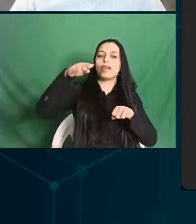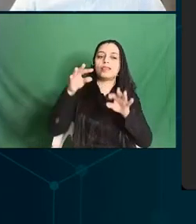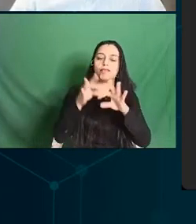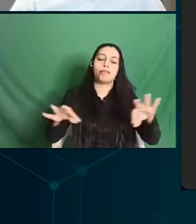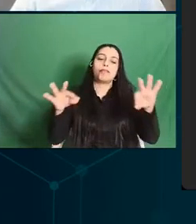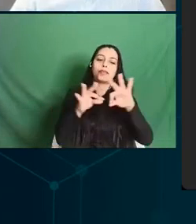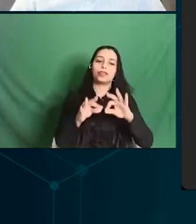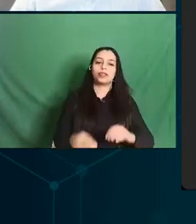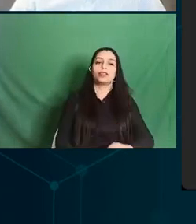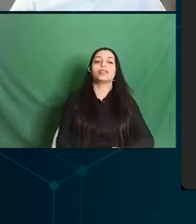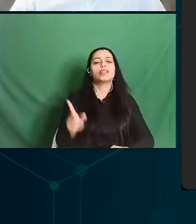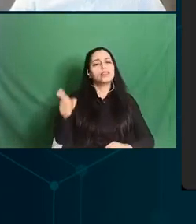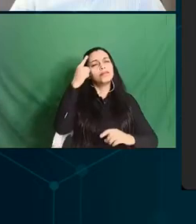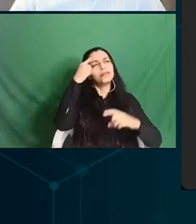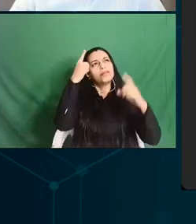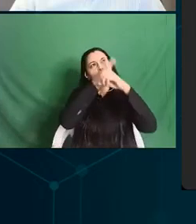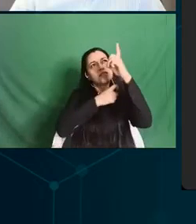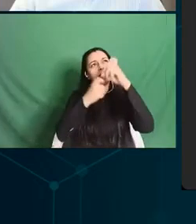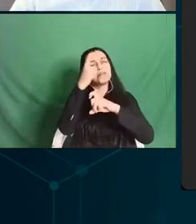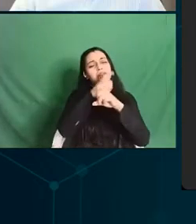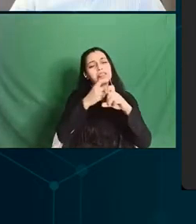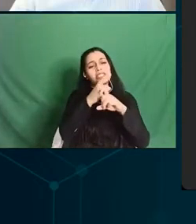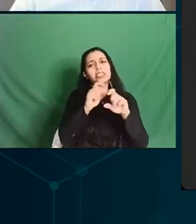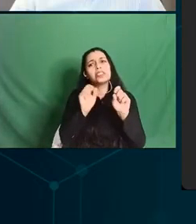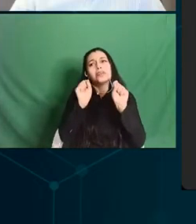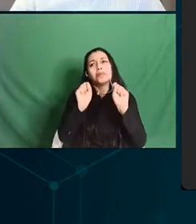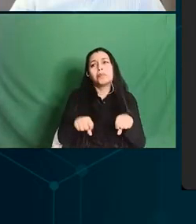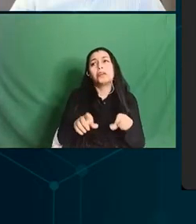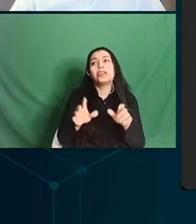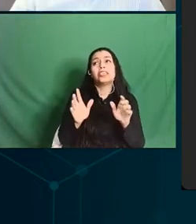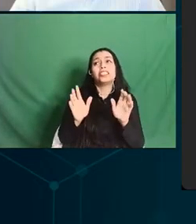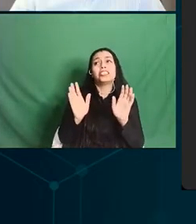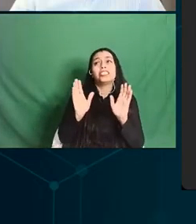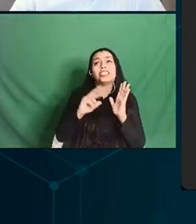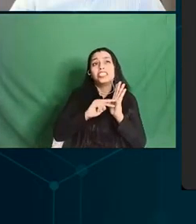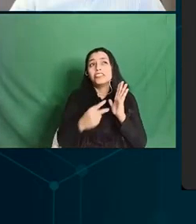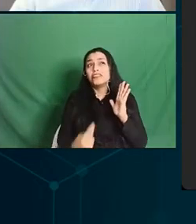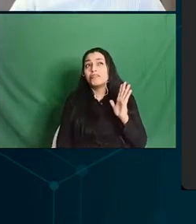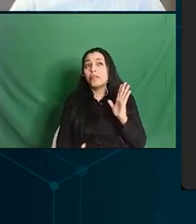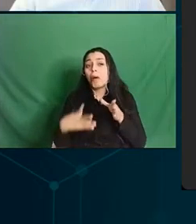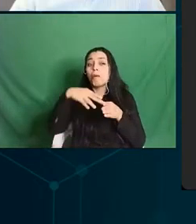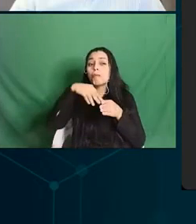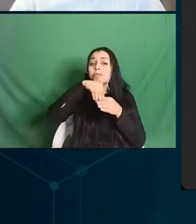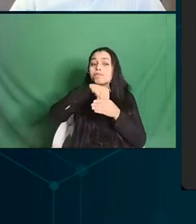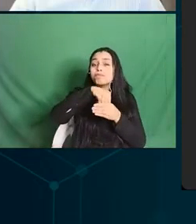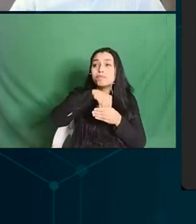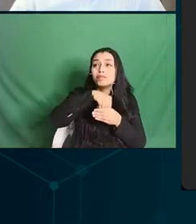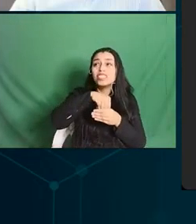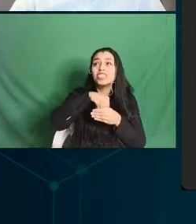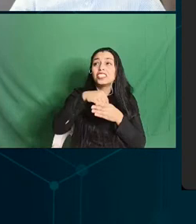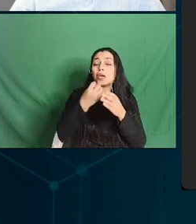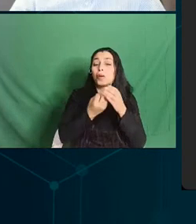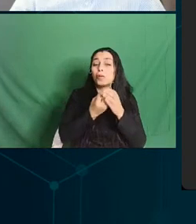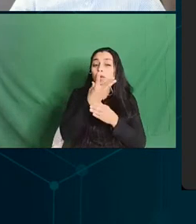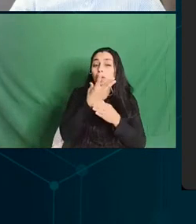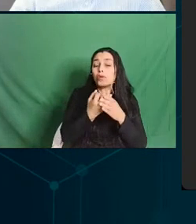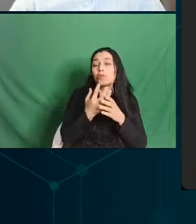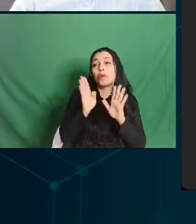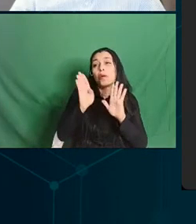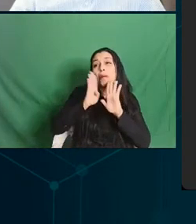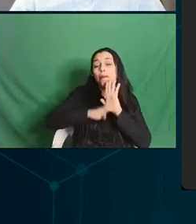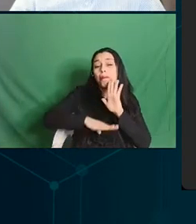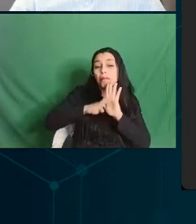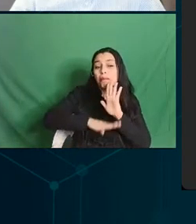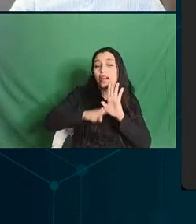devices into that, and they're cheap. Wi-Fi is cheap. Wi-Fi chip is about $1. Whatever, you can build in